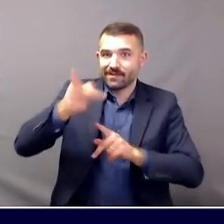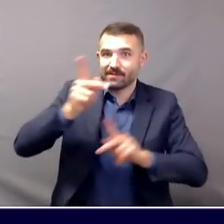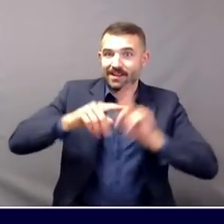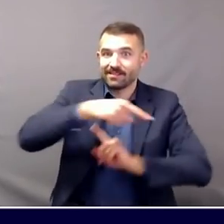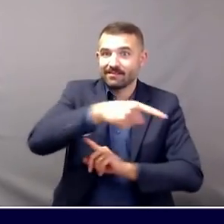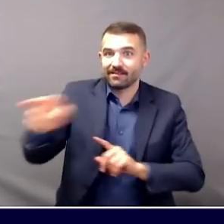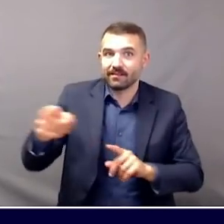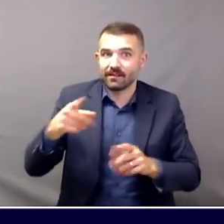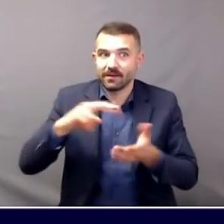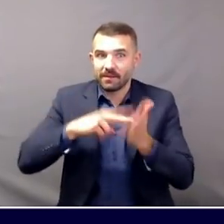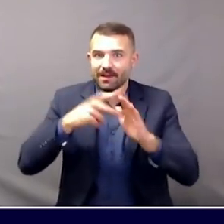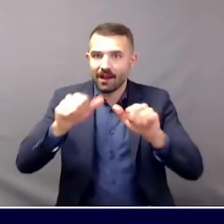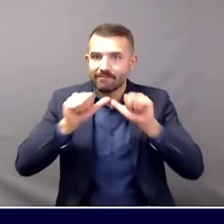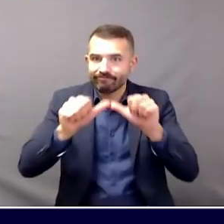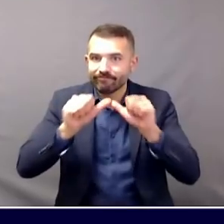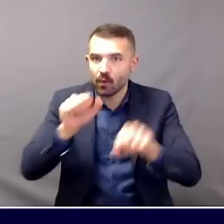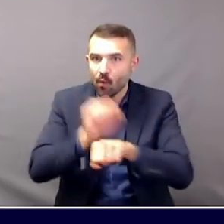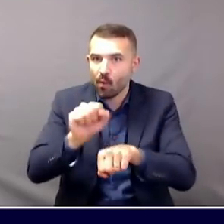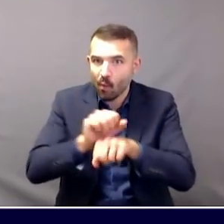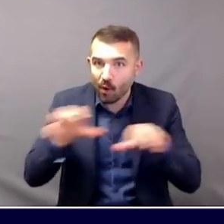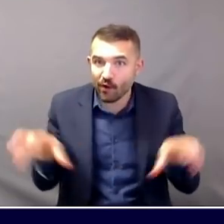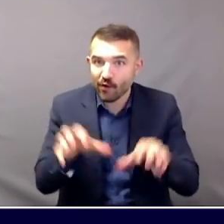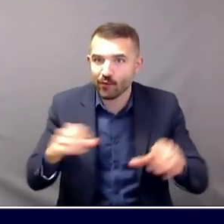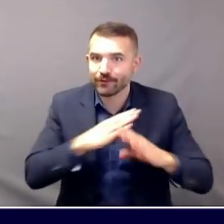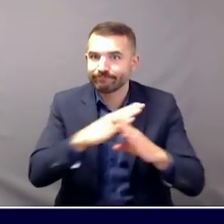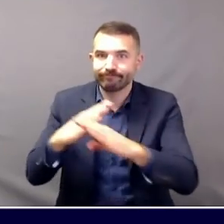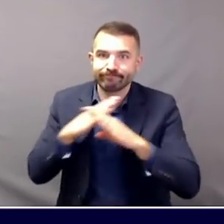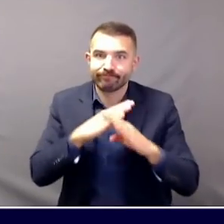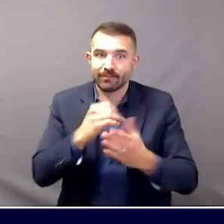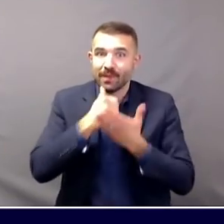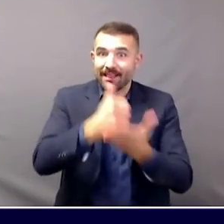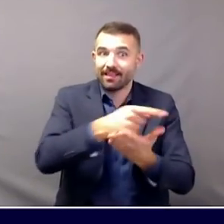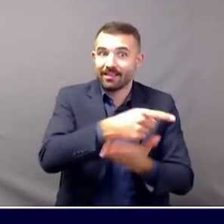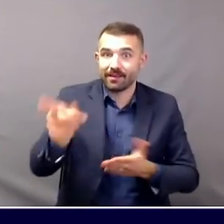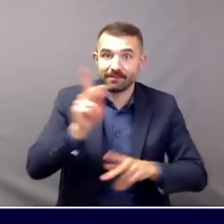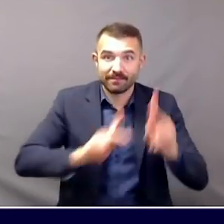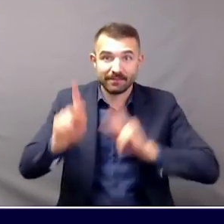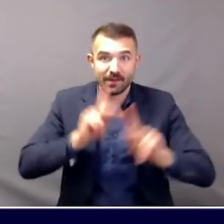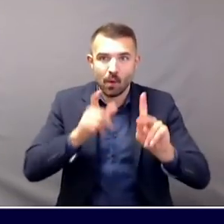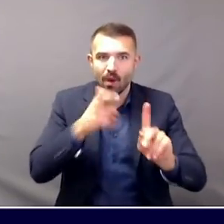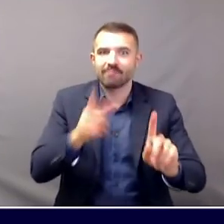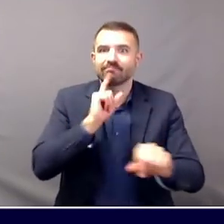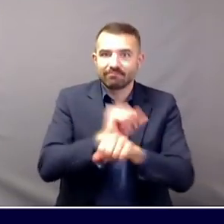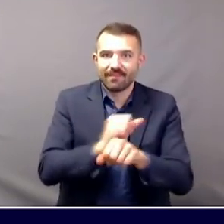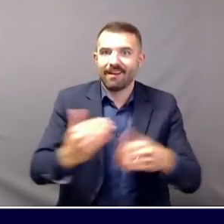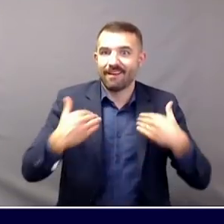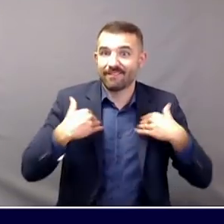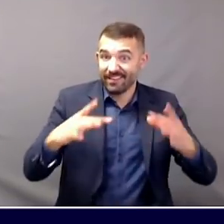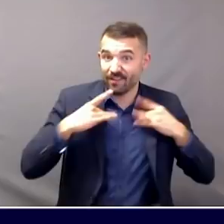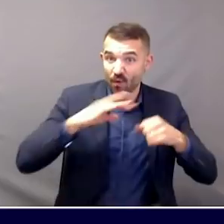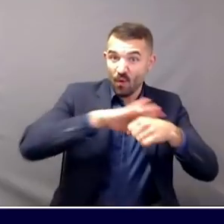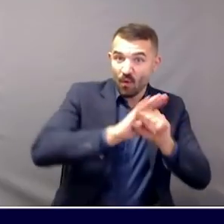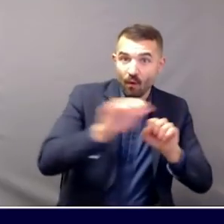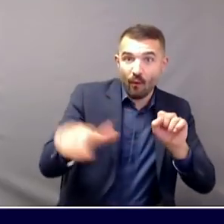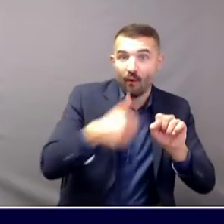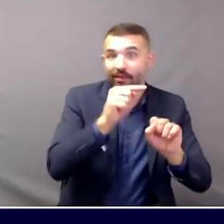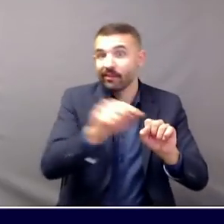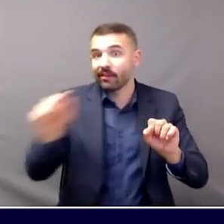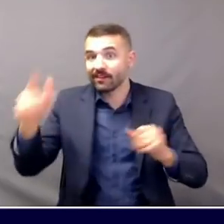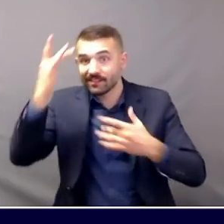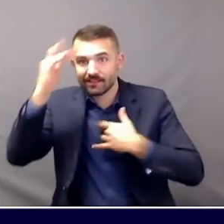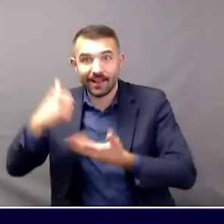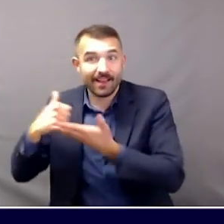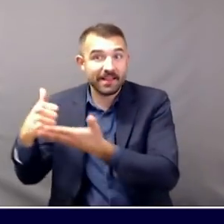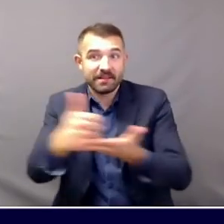affected by COVID-19, as well as those who haven't. So big thanks to the Public Health Emergency Preparedness team.